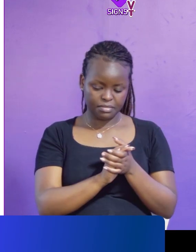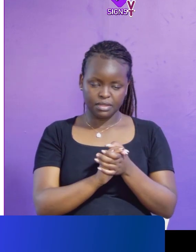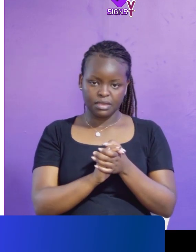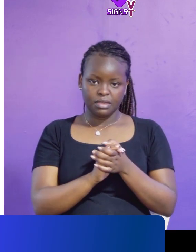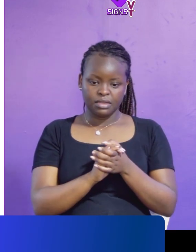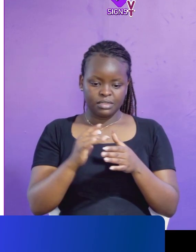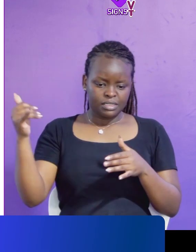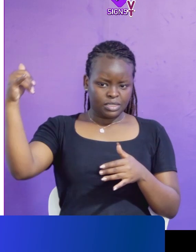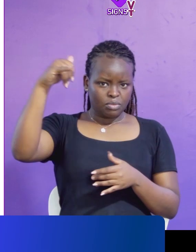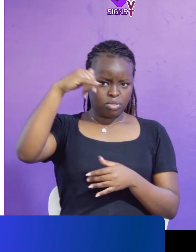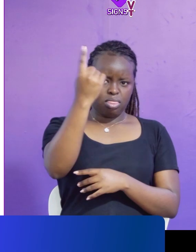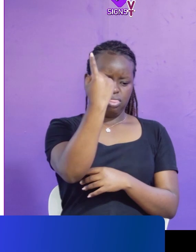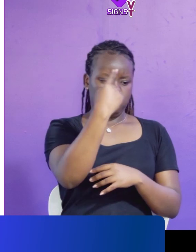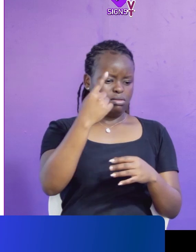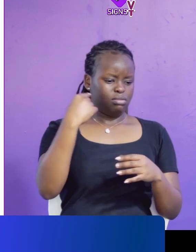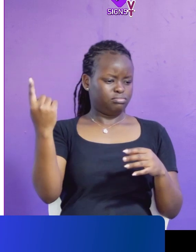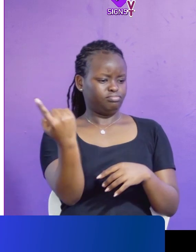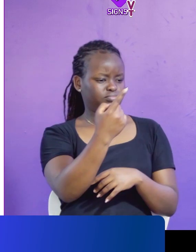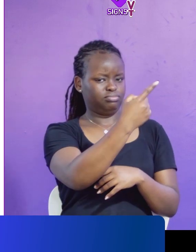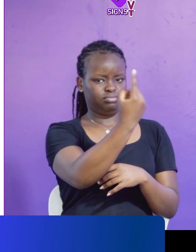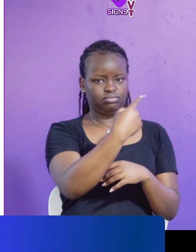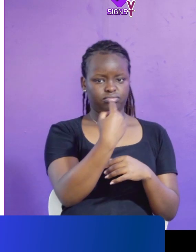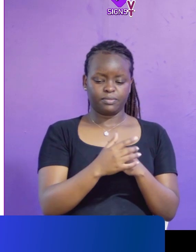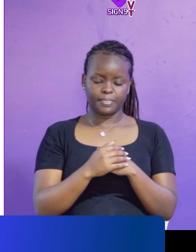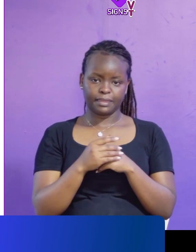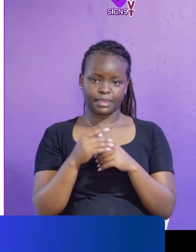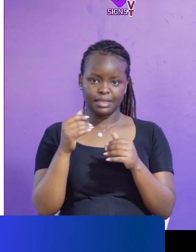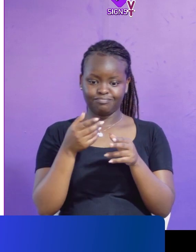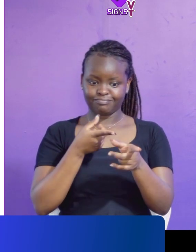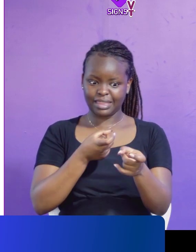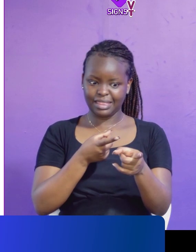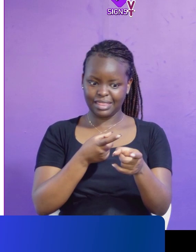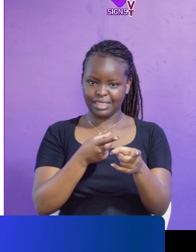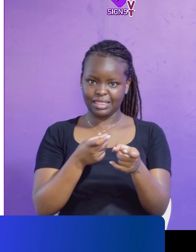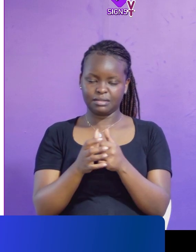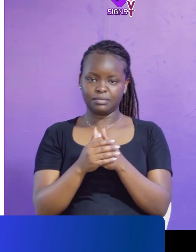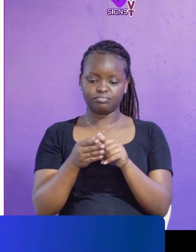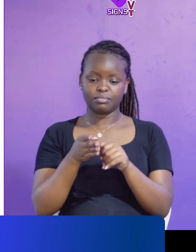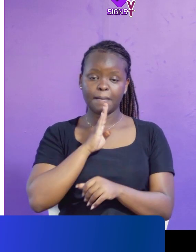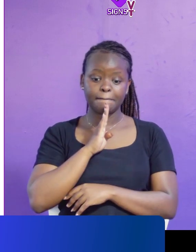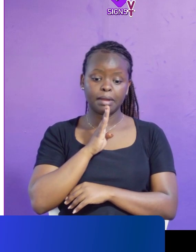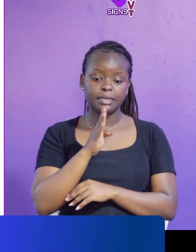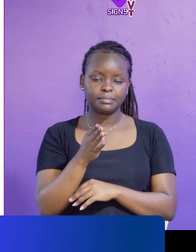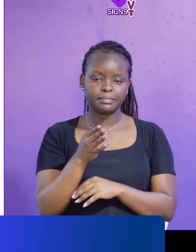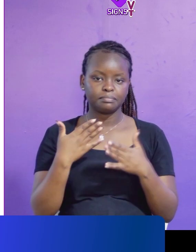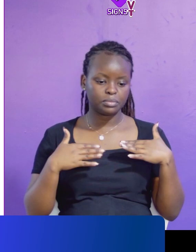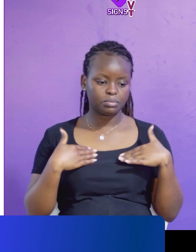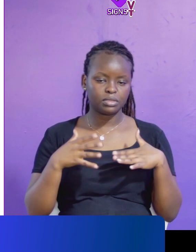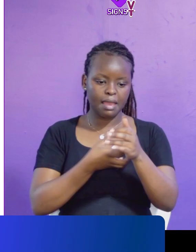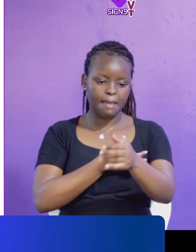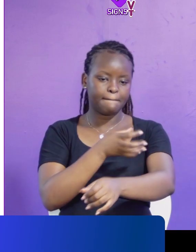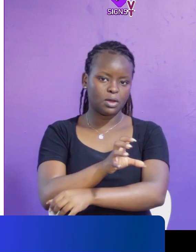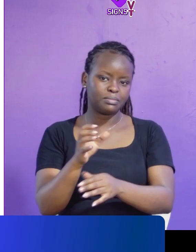dozen helicopters, intimidating civil servants, bribing people in the name of economic empowerment rallies. Where